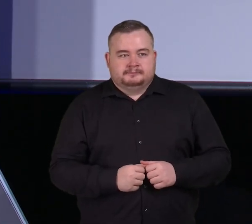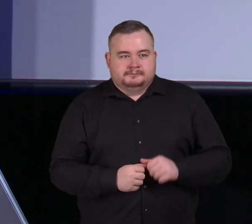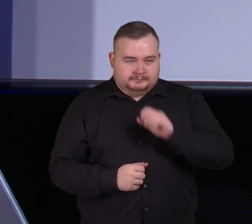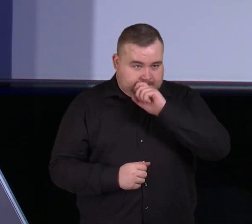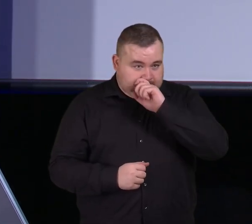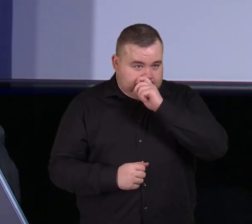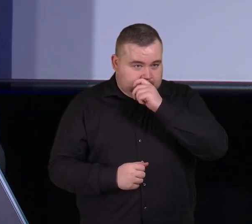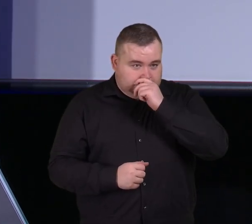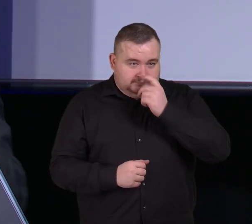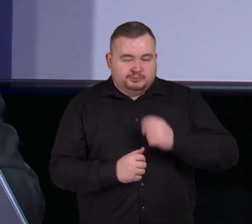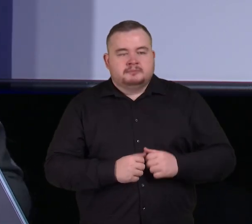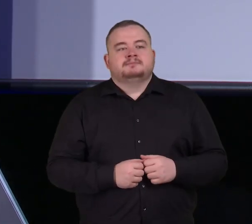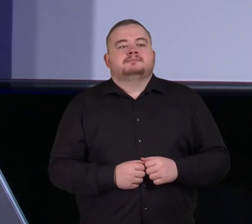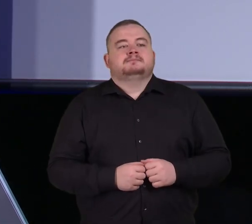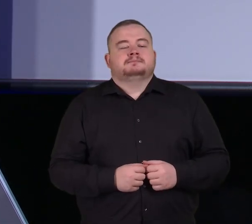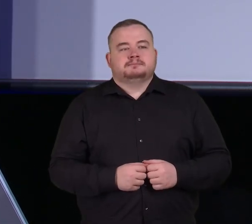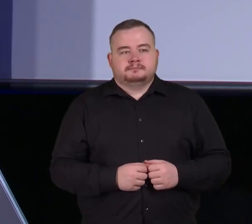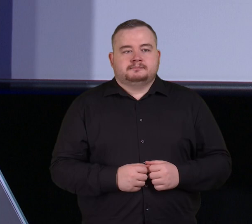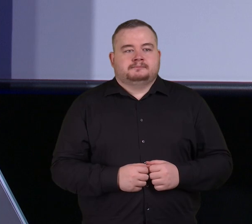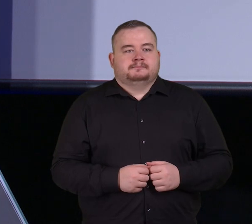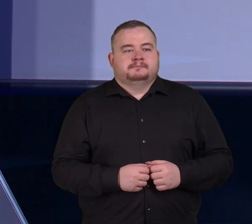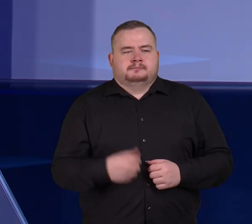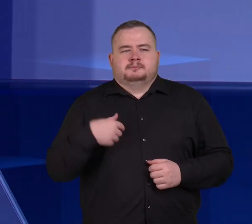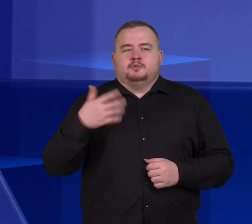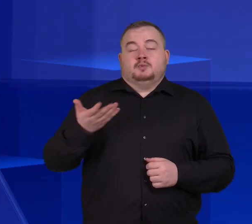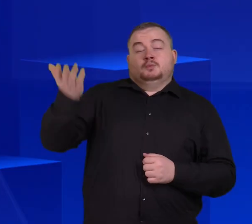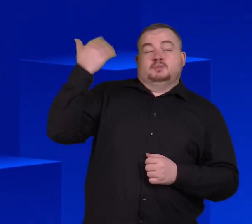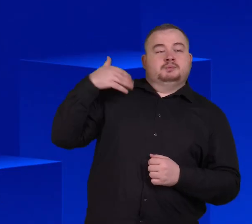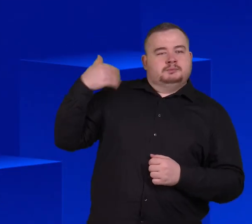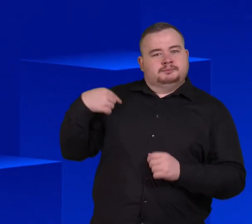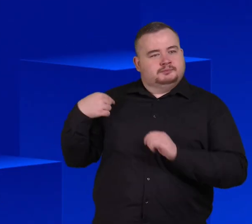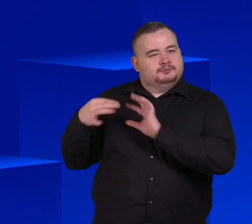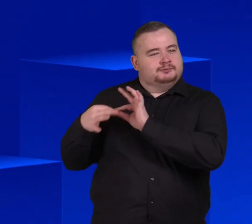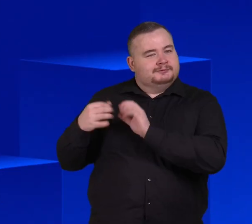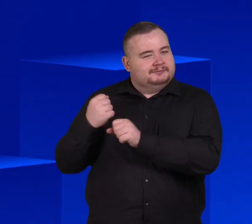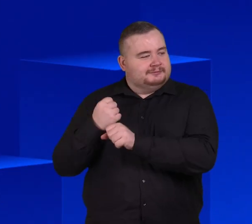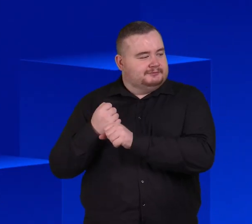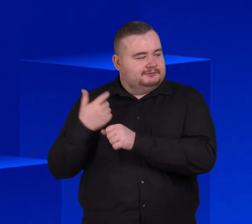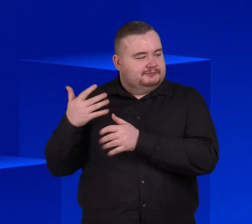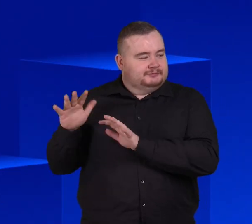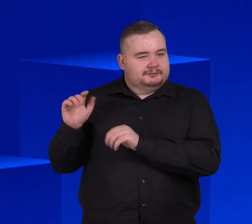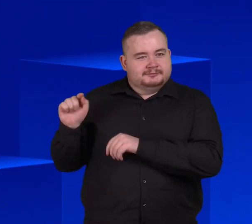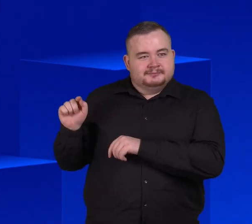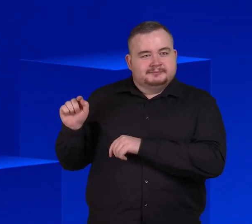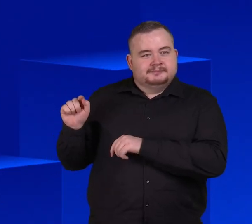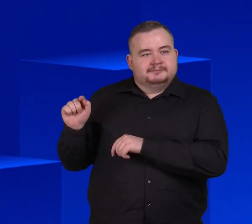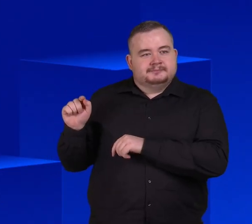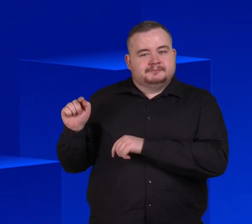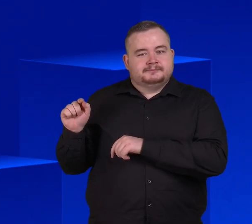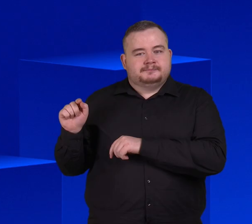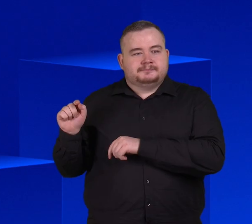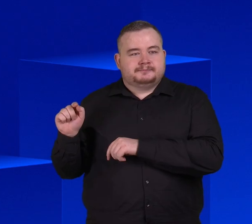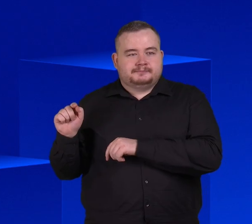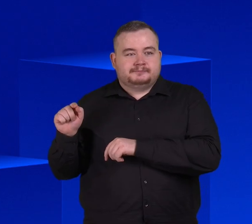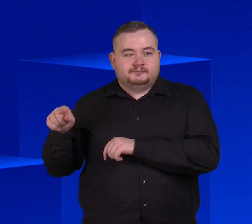a co-worker of Małgorzata Wierzbicka in the ministry. That's the sentence said by José Manuel Barroso